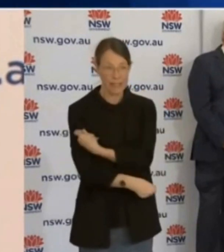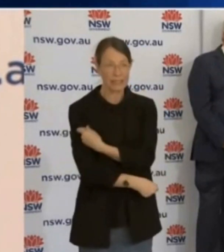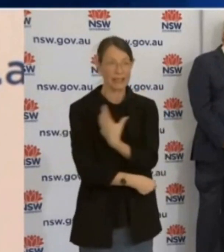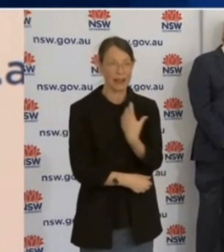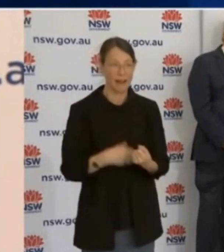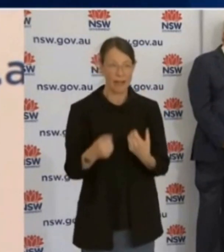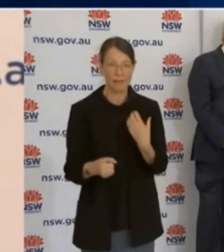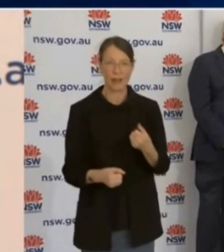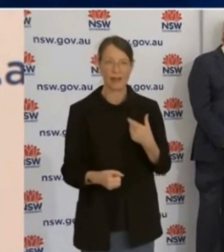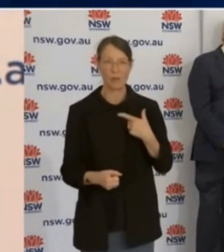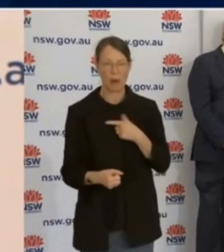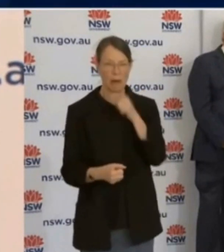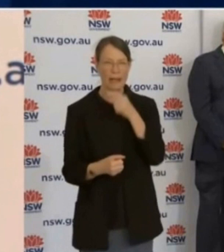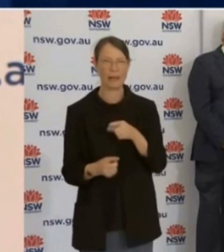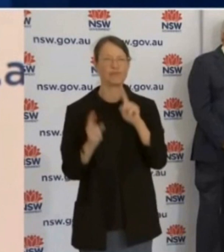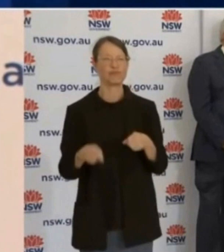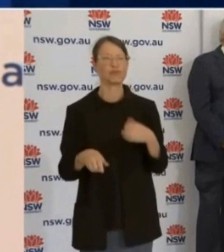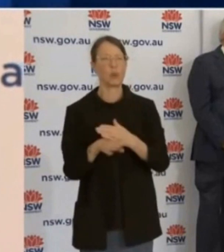them opportunities to recommence activity.